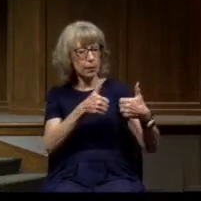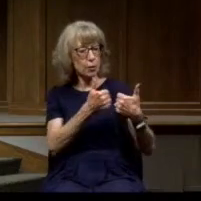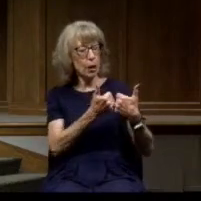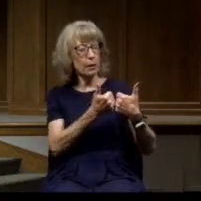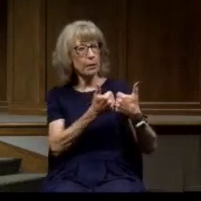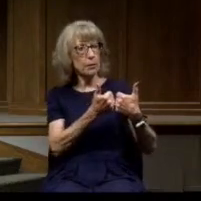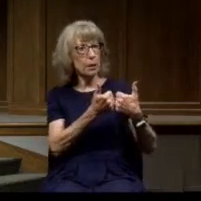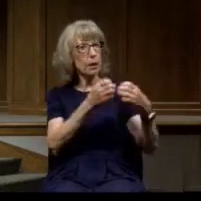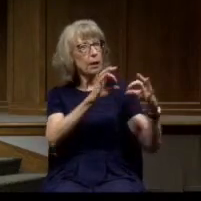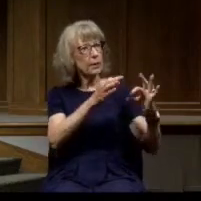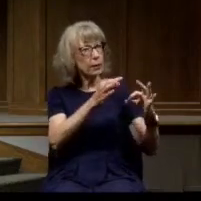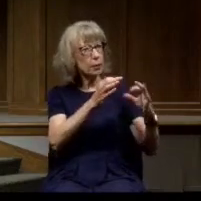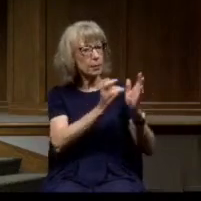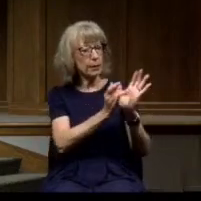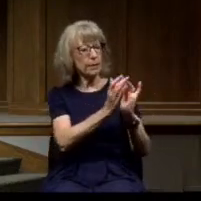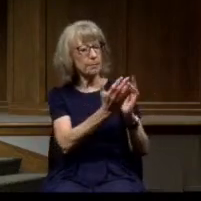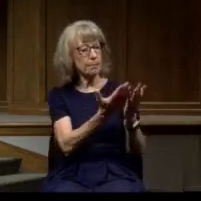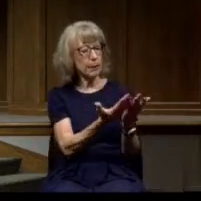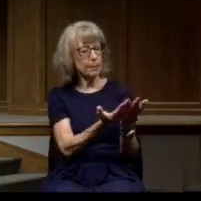the Bible is that